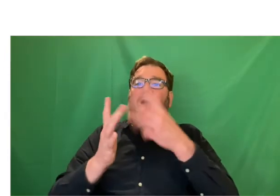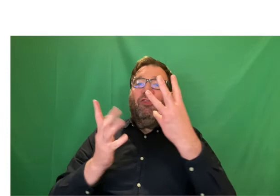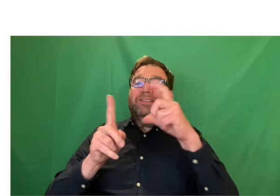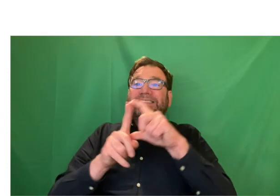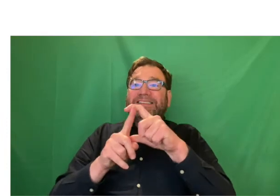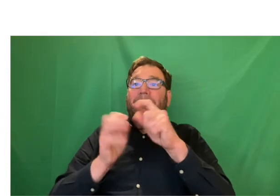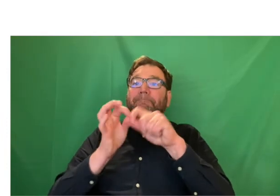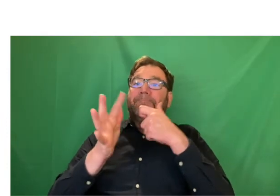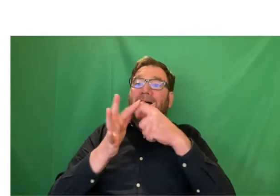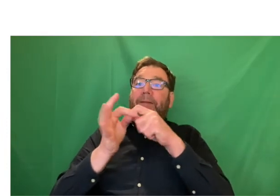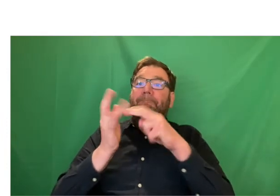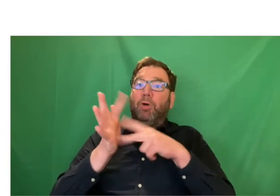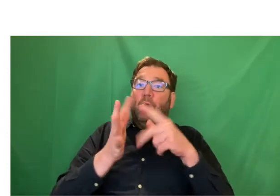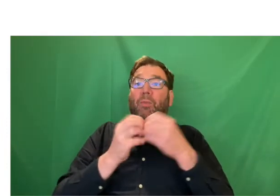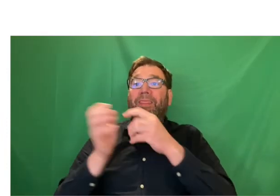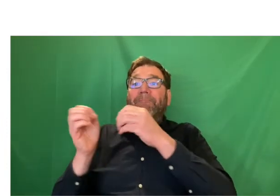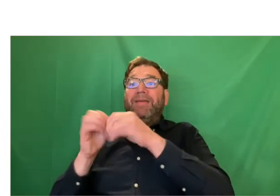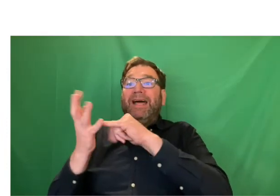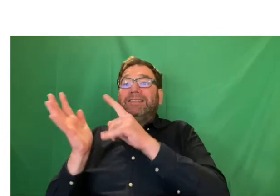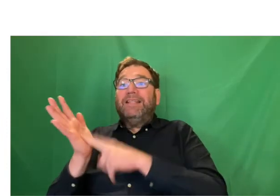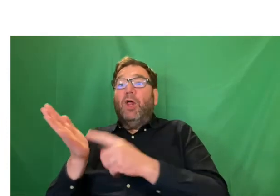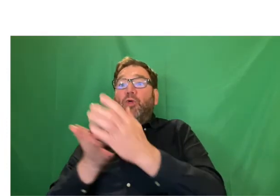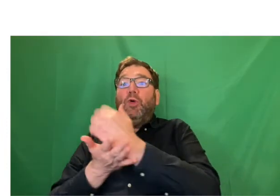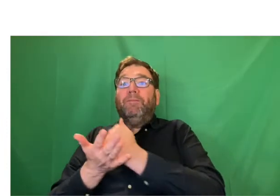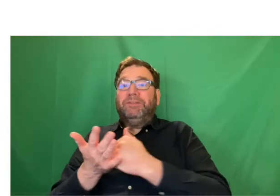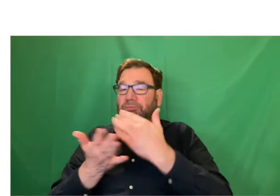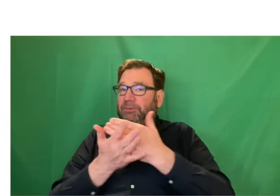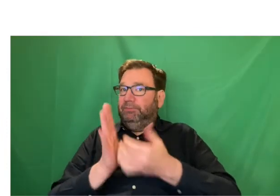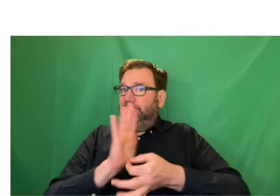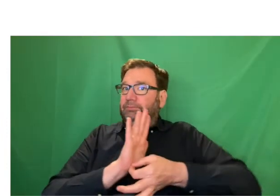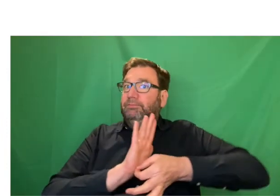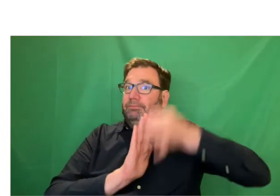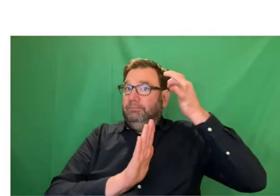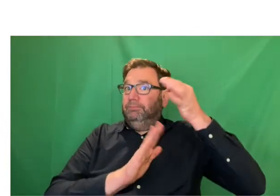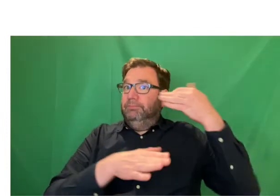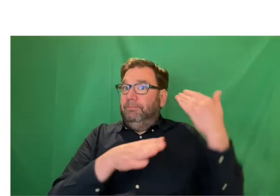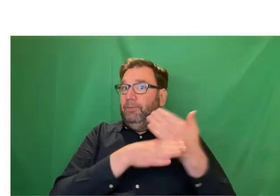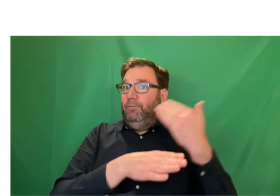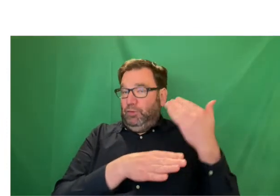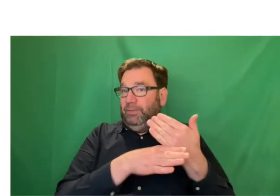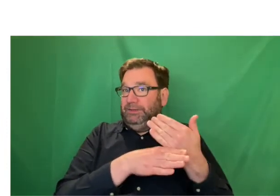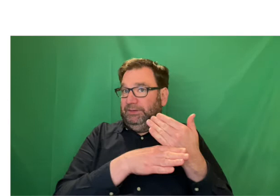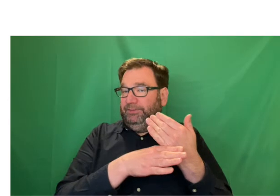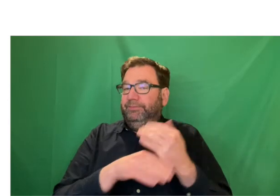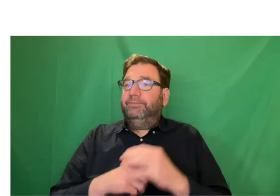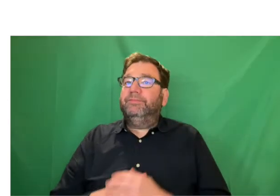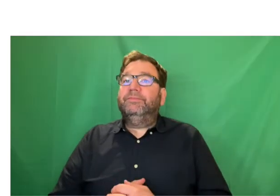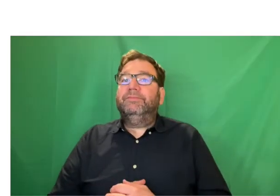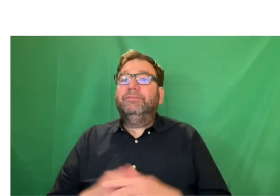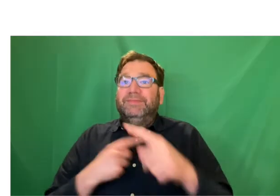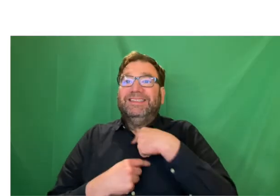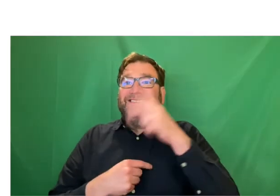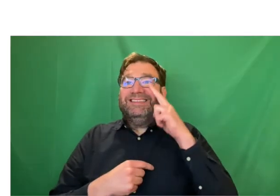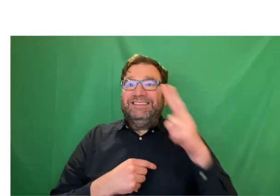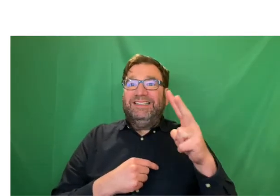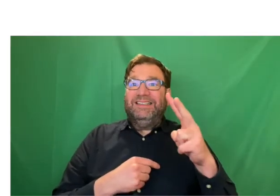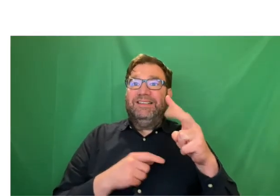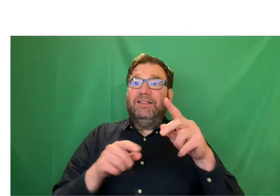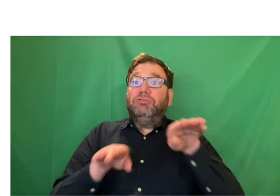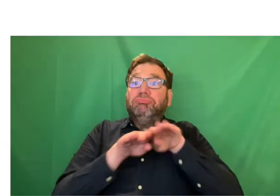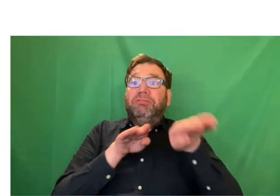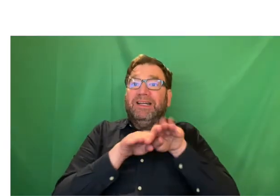the I3D backbone with BSL corpus significantly improves performance. Further, we can see that